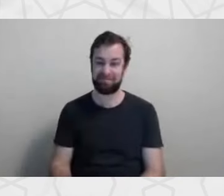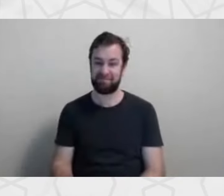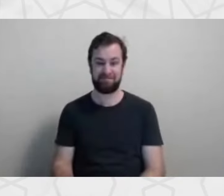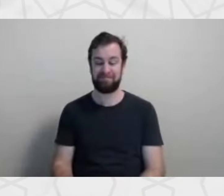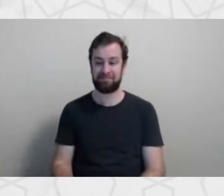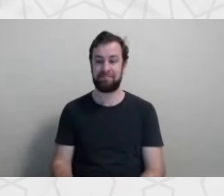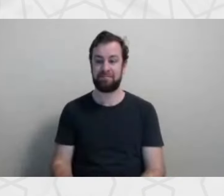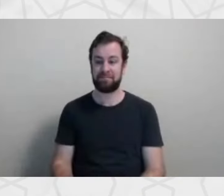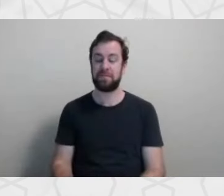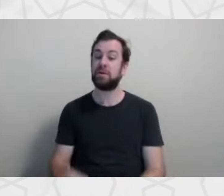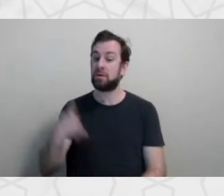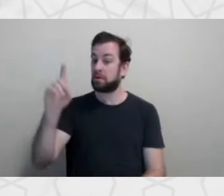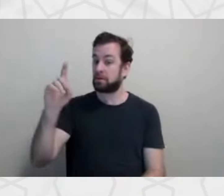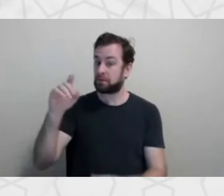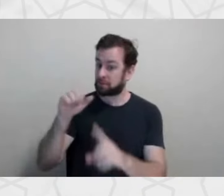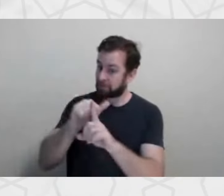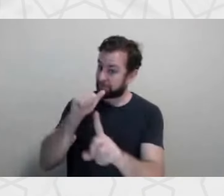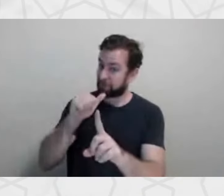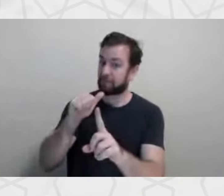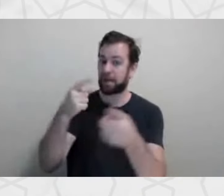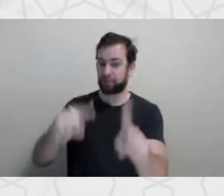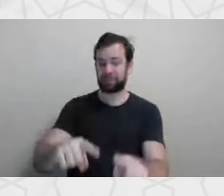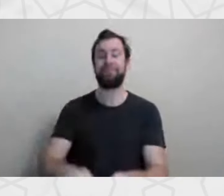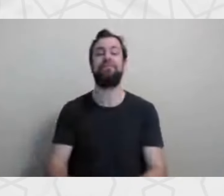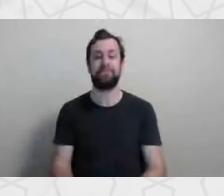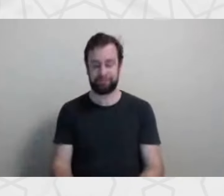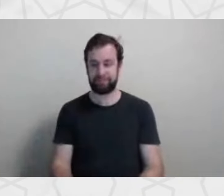so deception is on.